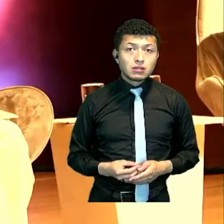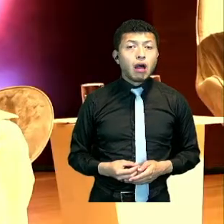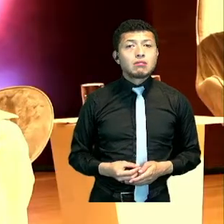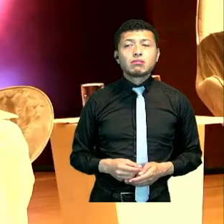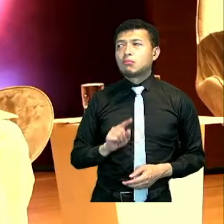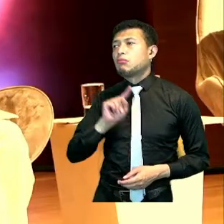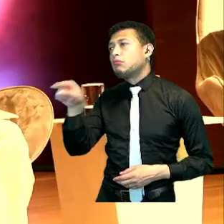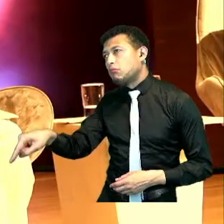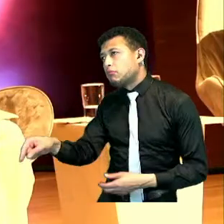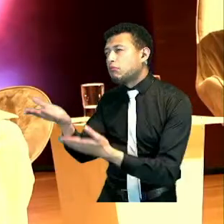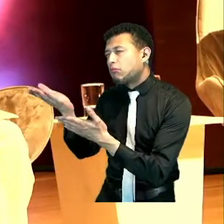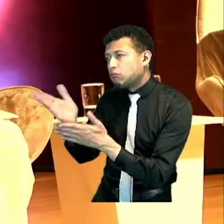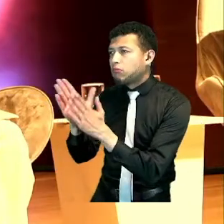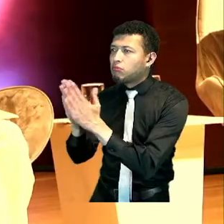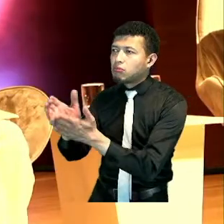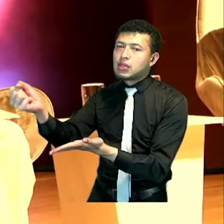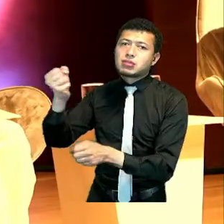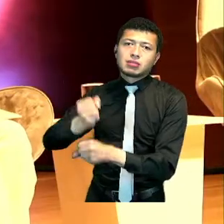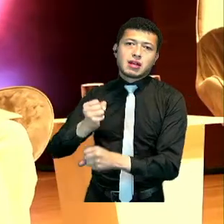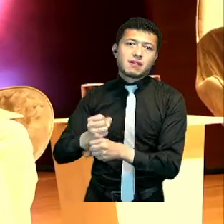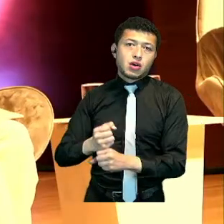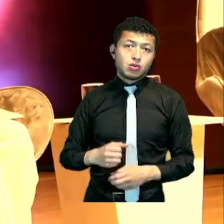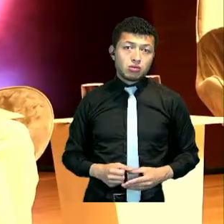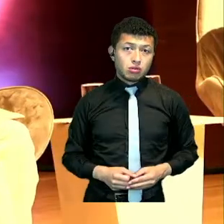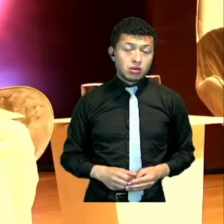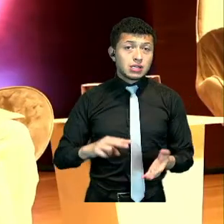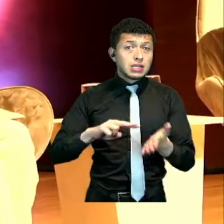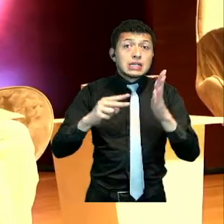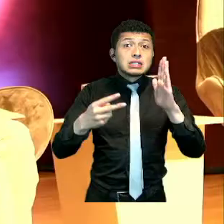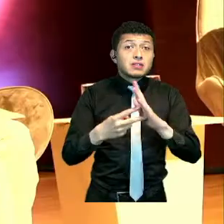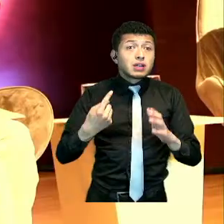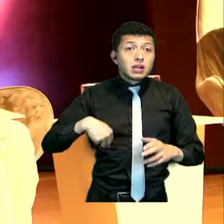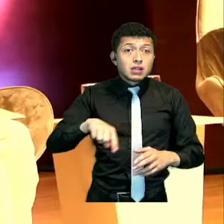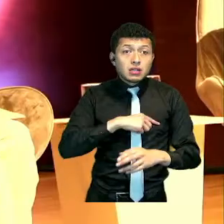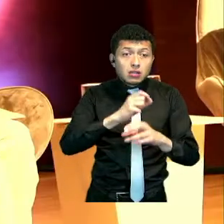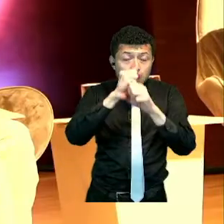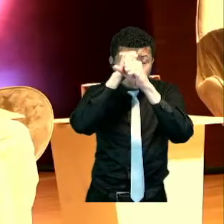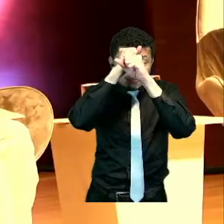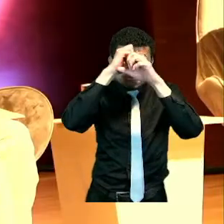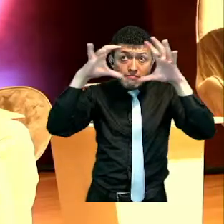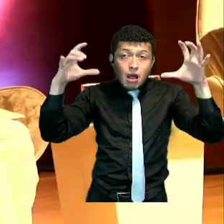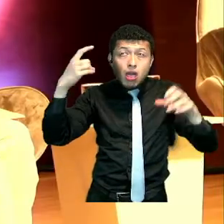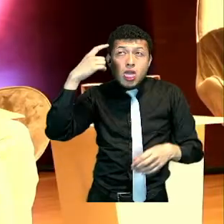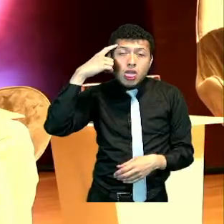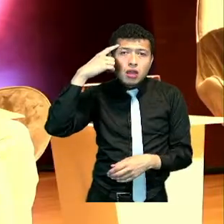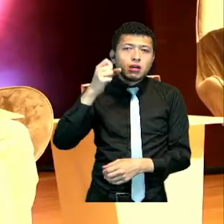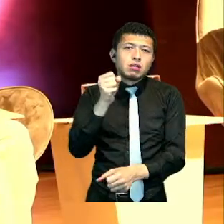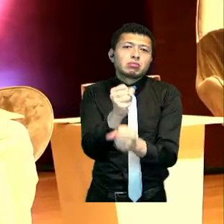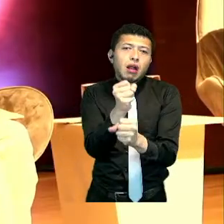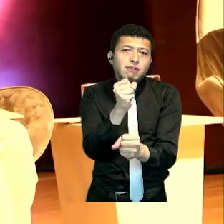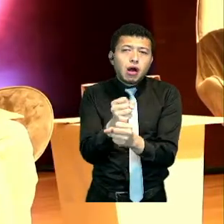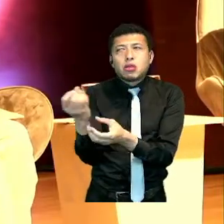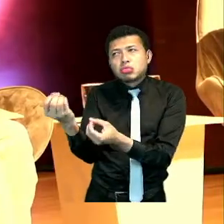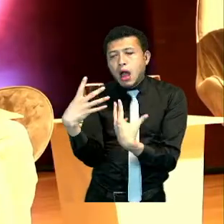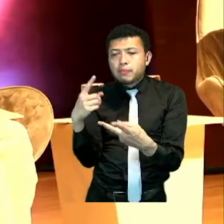for so many years? People answer, if this happens,